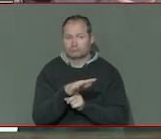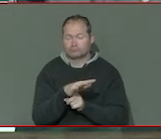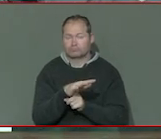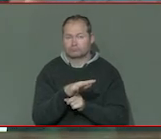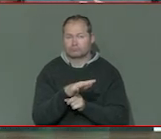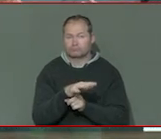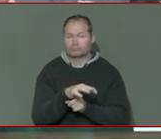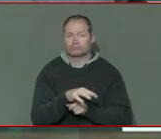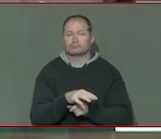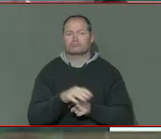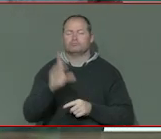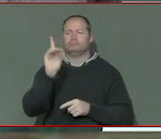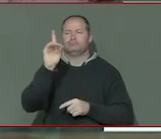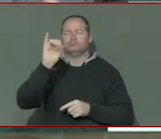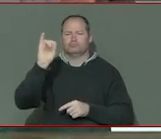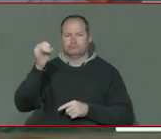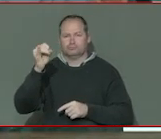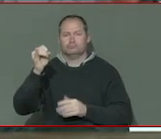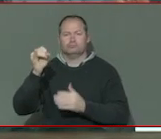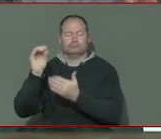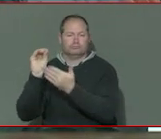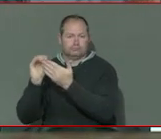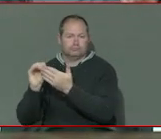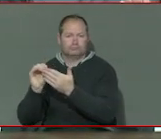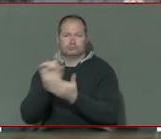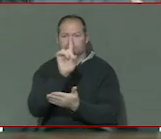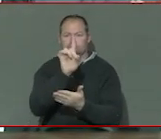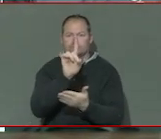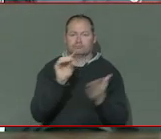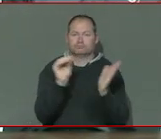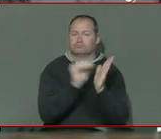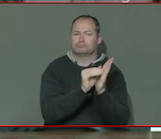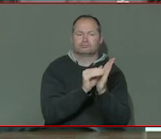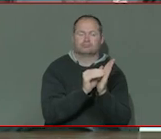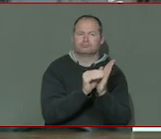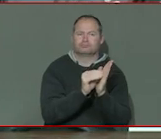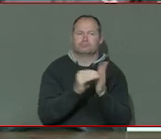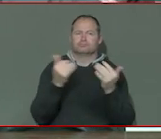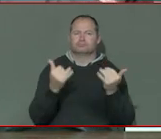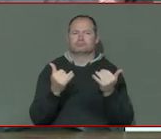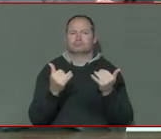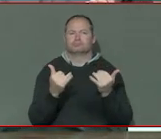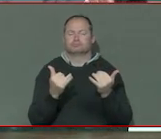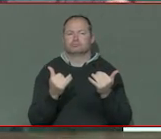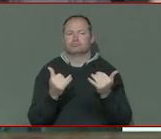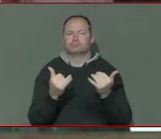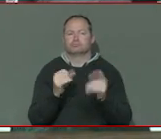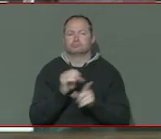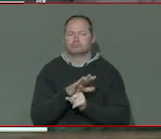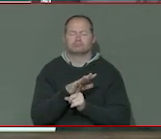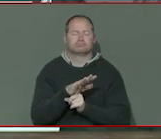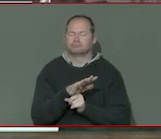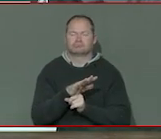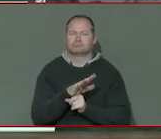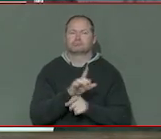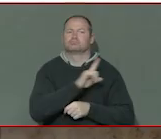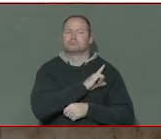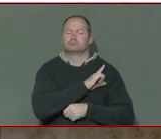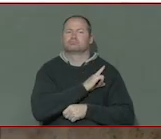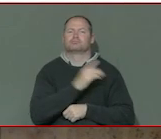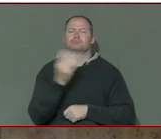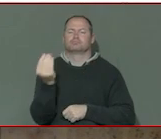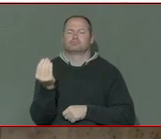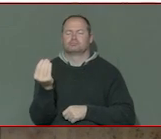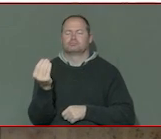the DJ, but it was not posted. Will it influence my debtors control? No, because the total will be fine. Am